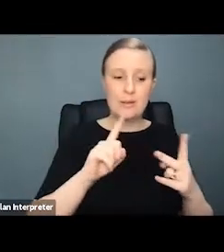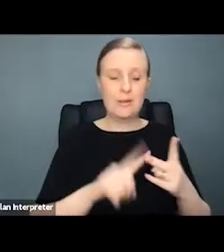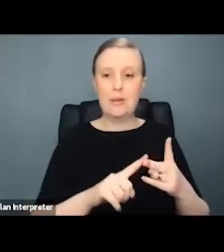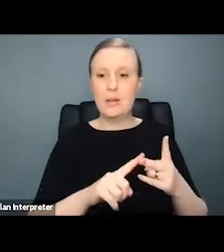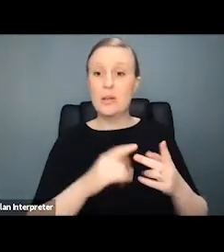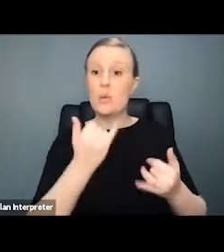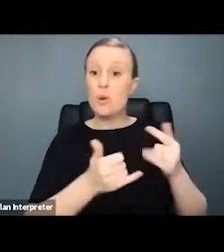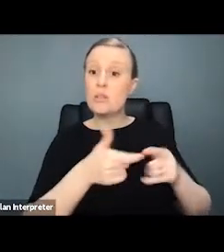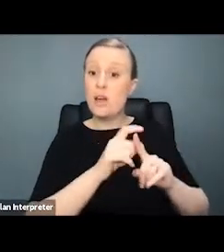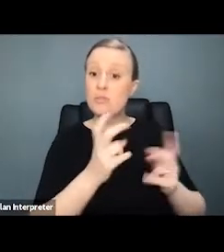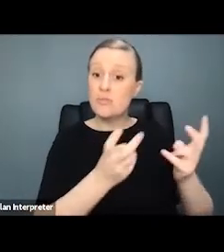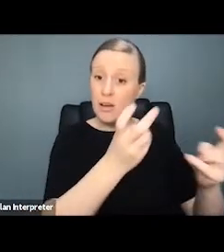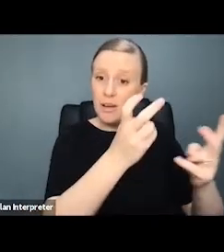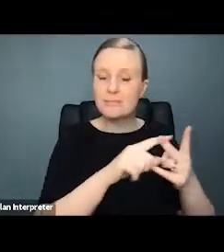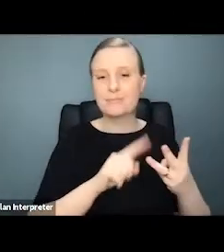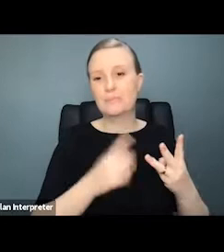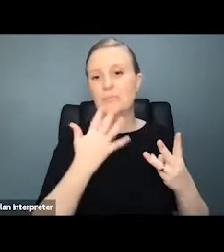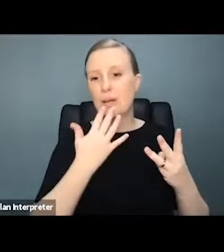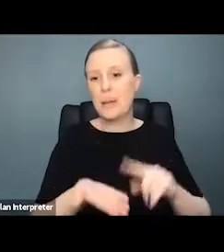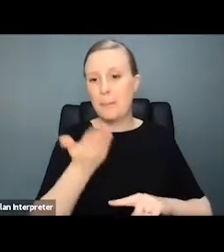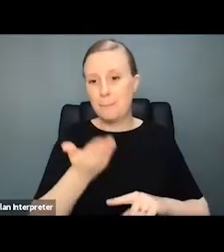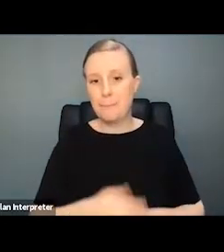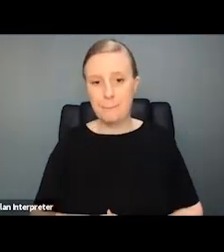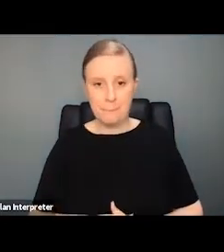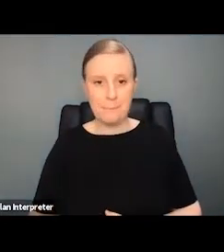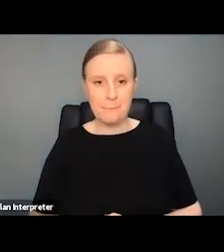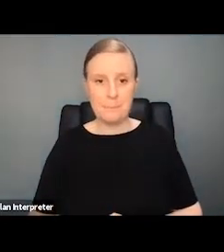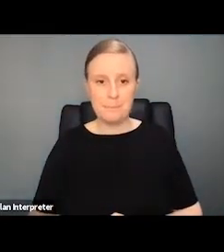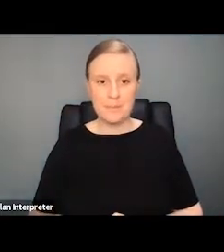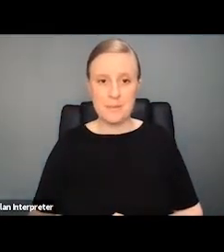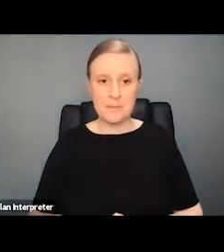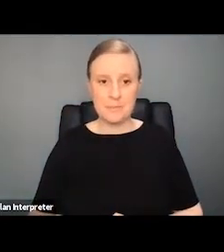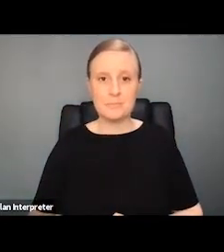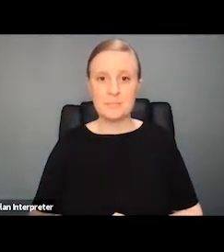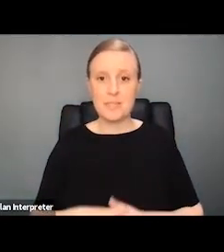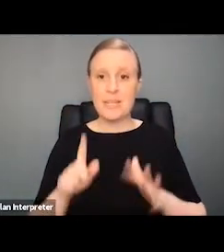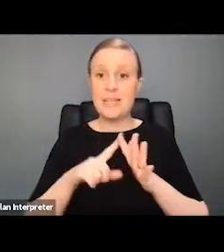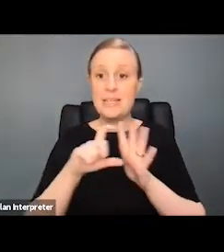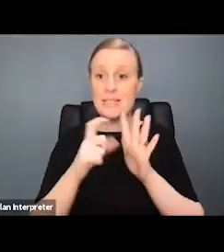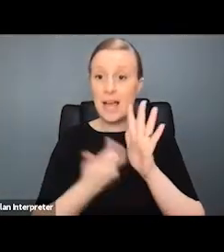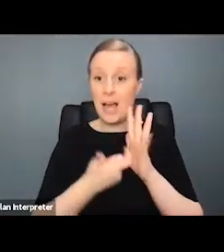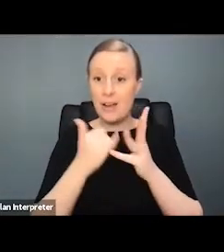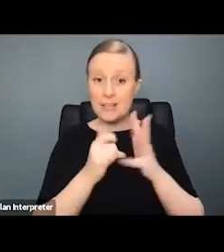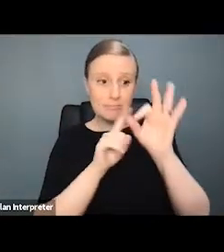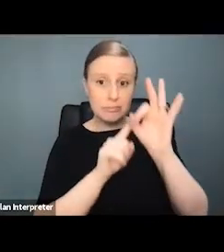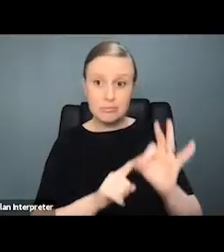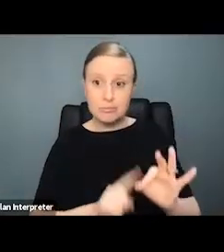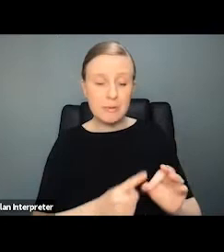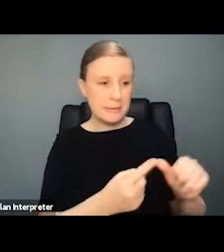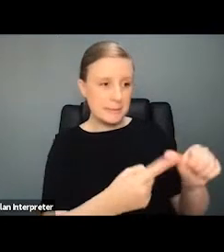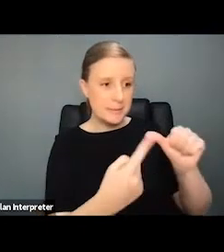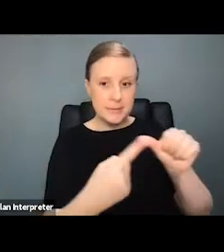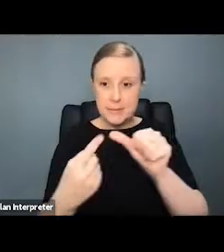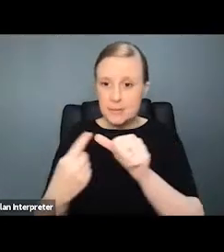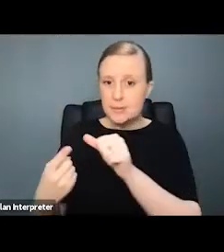In addition to that, we did see reductions in ecstasy use among our EDRS sample. So we saw substantial